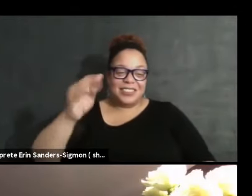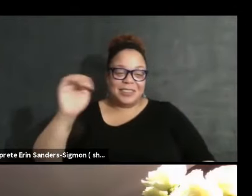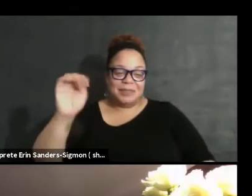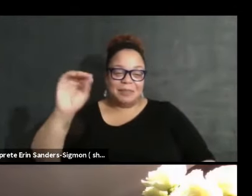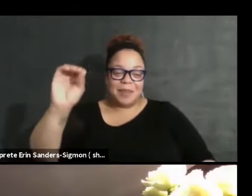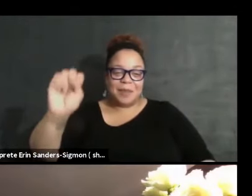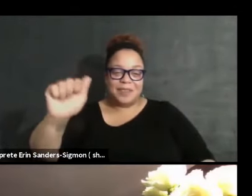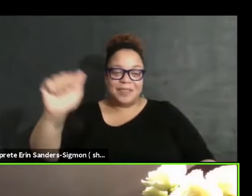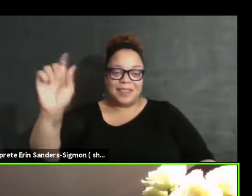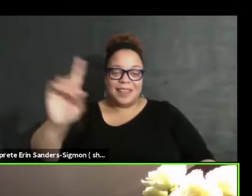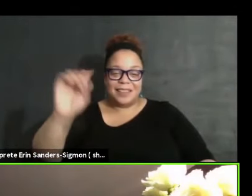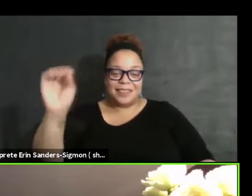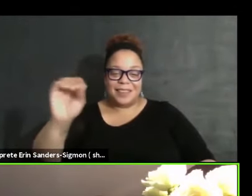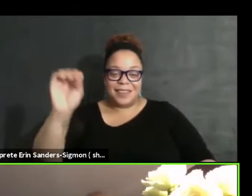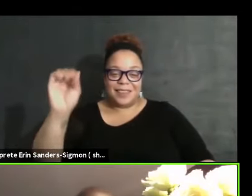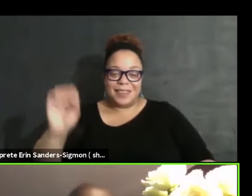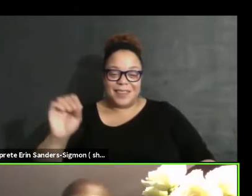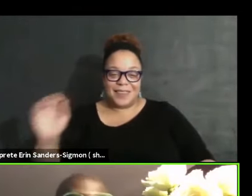Listen.